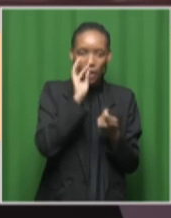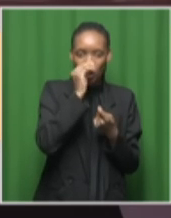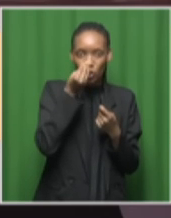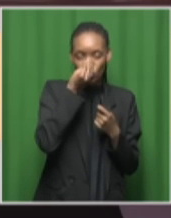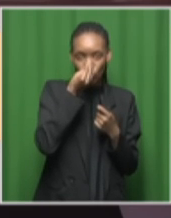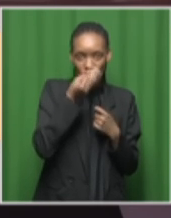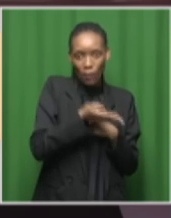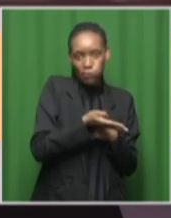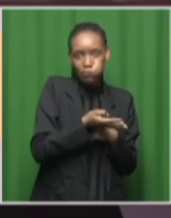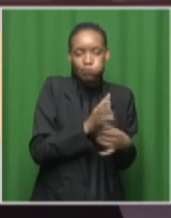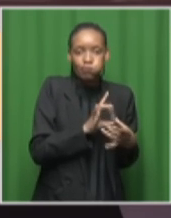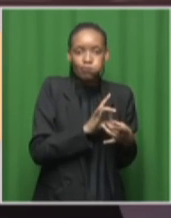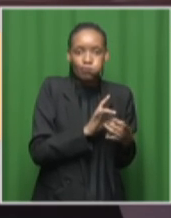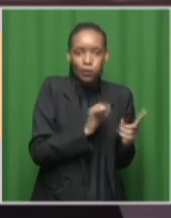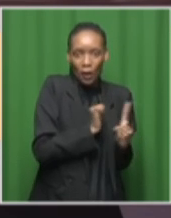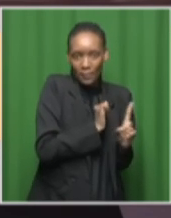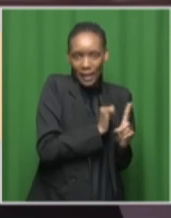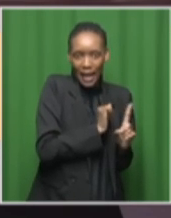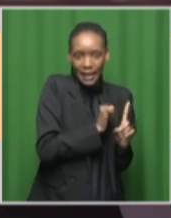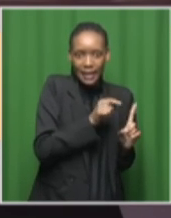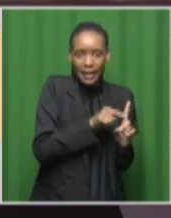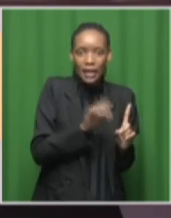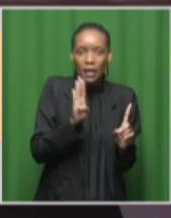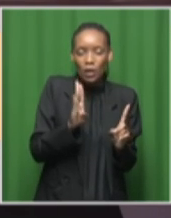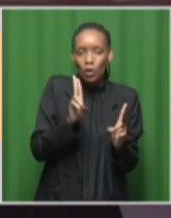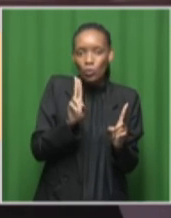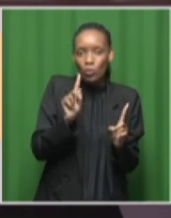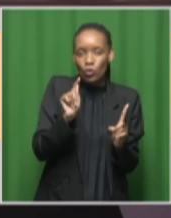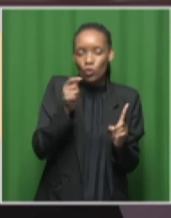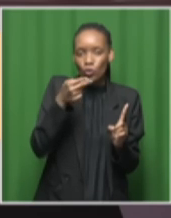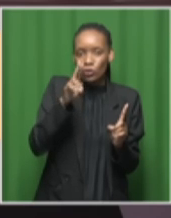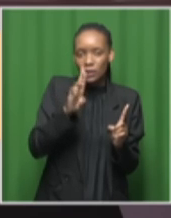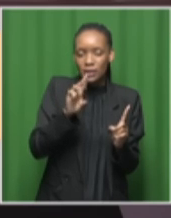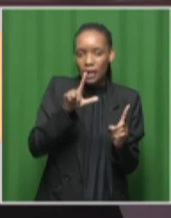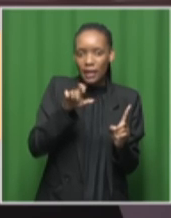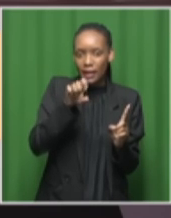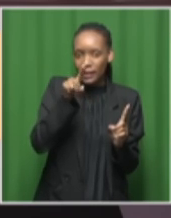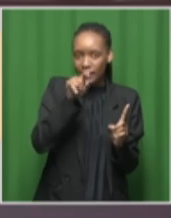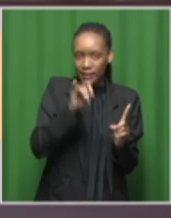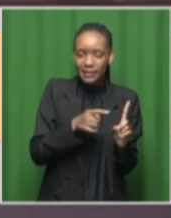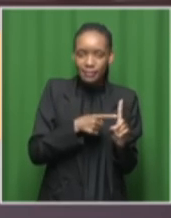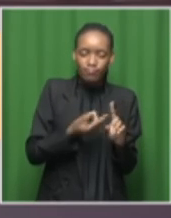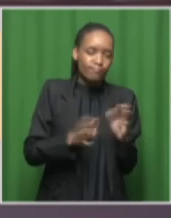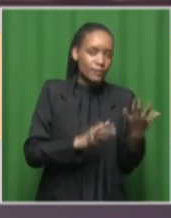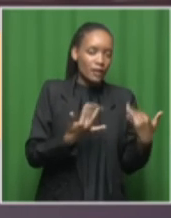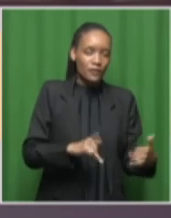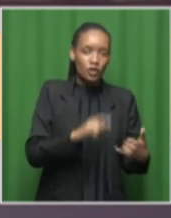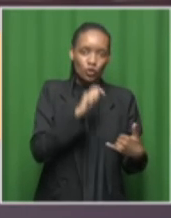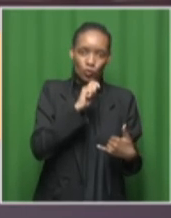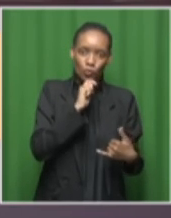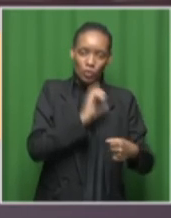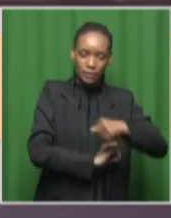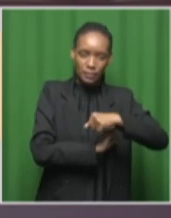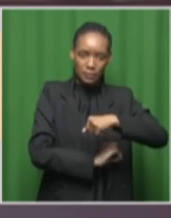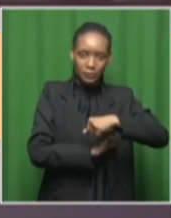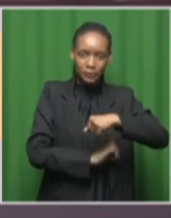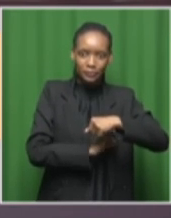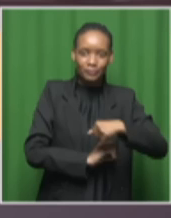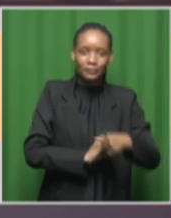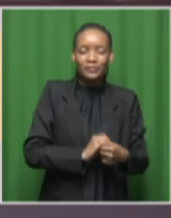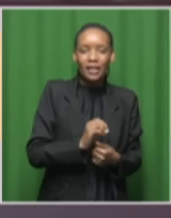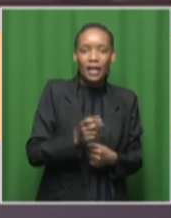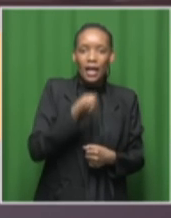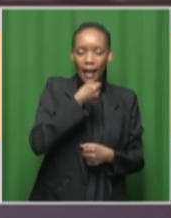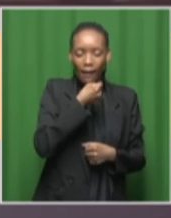Prince Mangosuthu Buthelezi this morning. Our reporter is Vusi Khumalo on that story for us. Vusi, thank you so much for your time. So talk us through